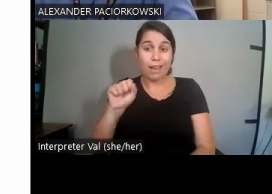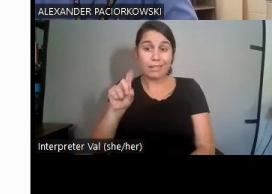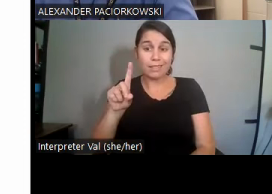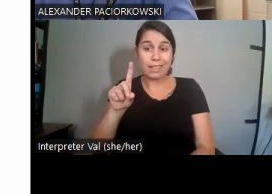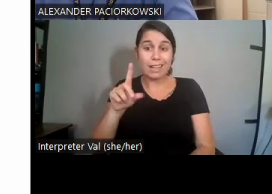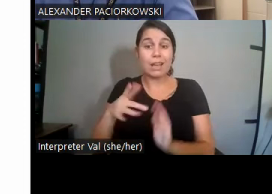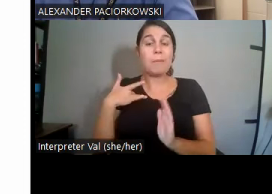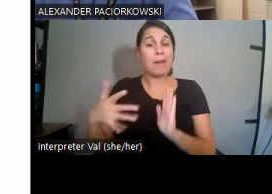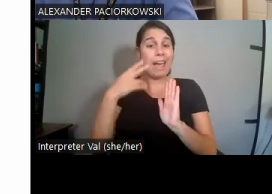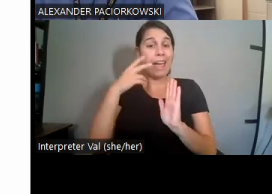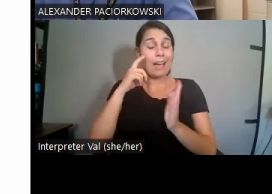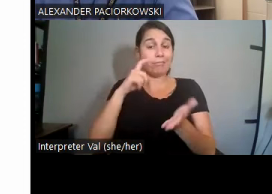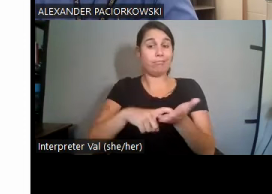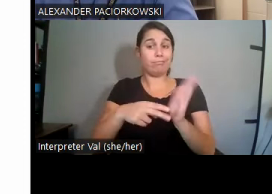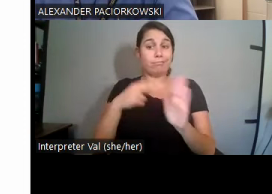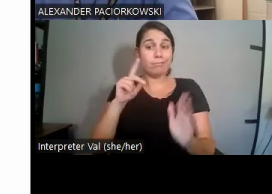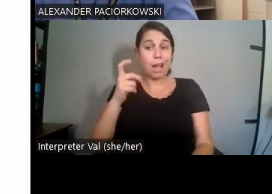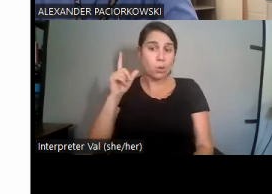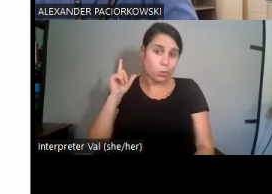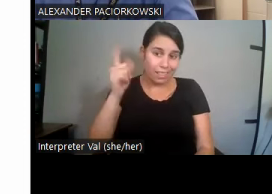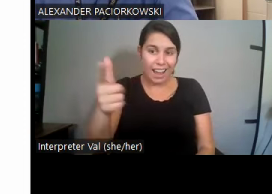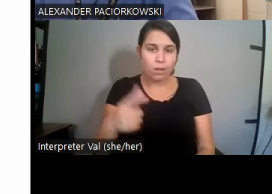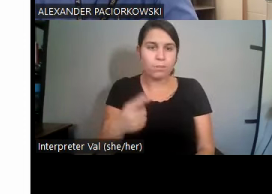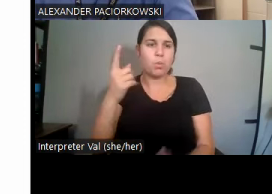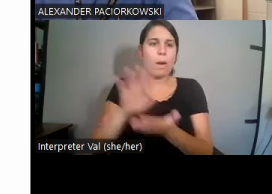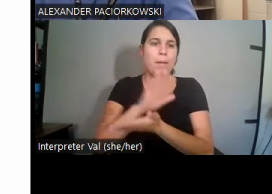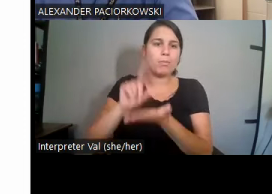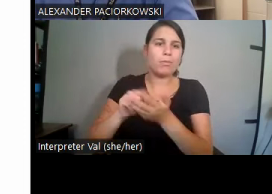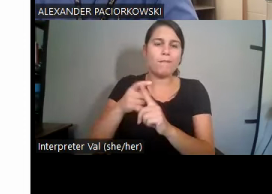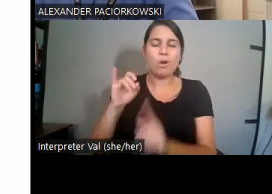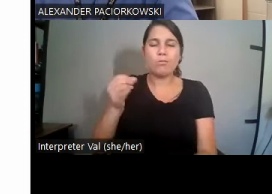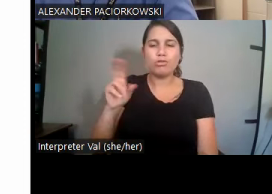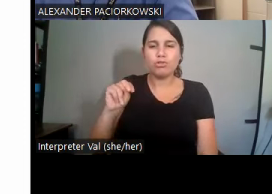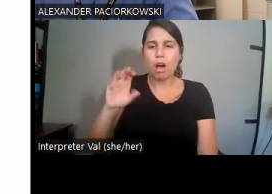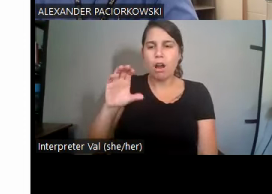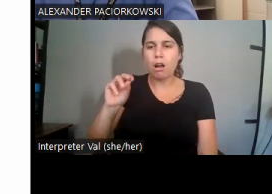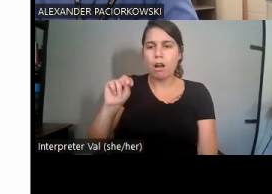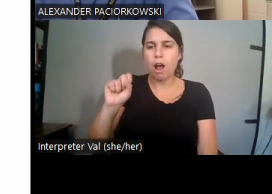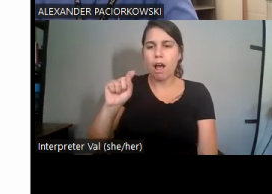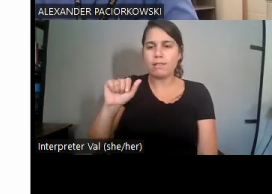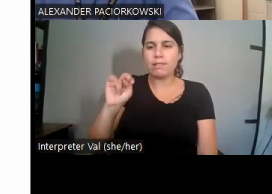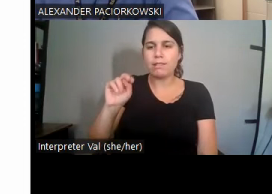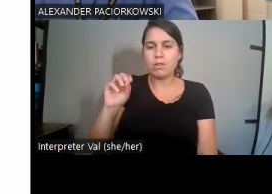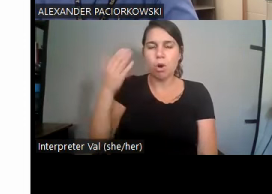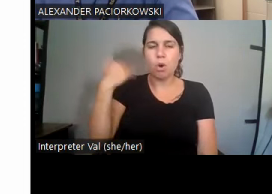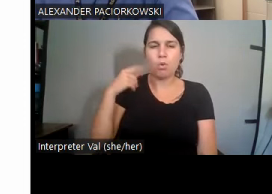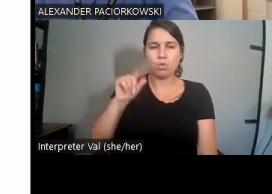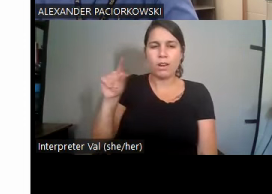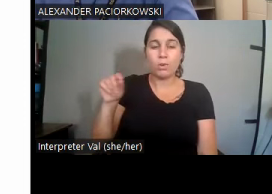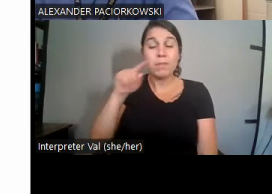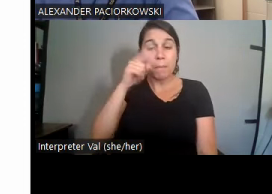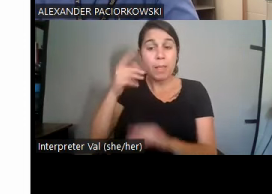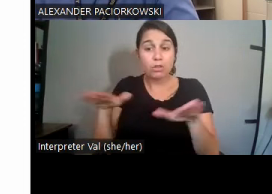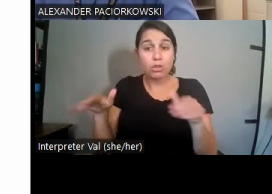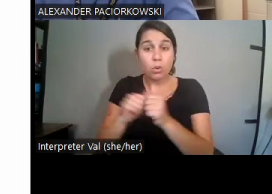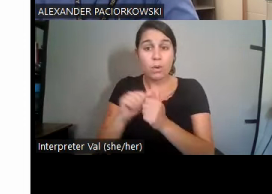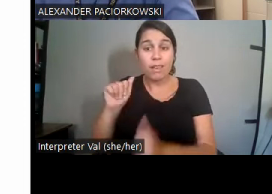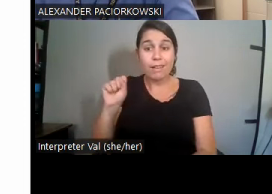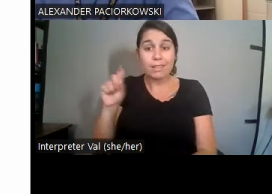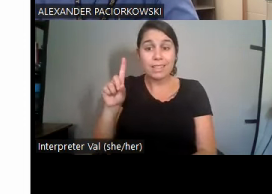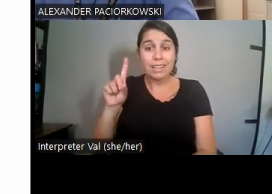later. One paper by John Constantino in 2020 found that Black children with autism were diagnosed on the average